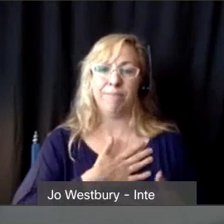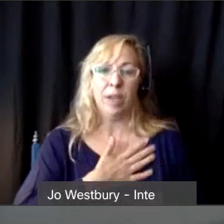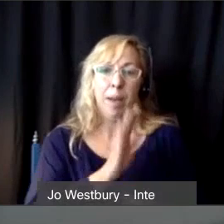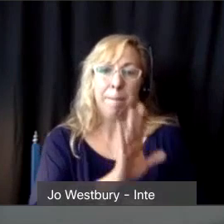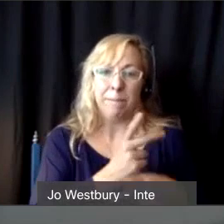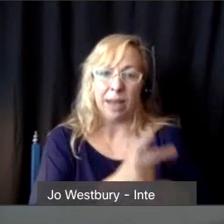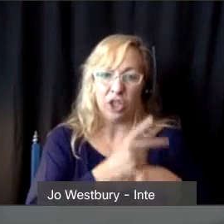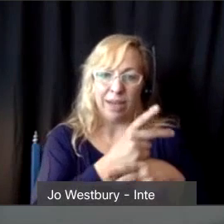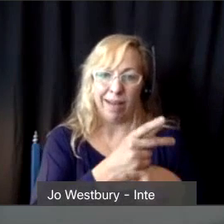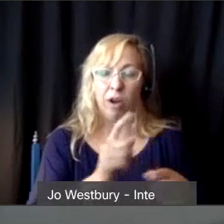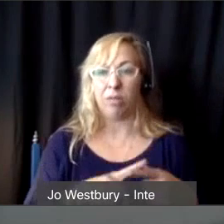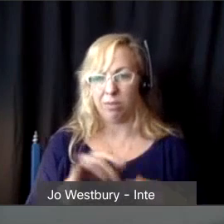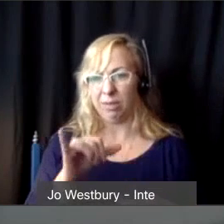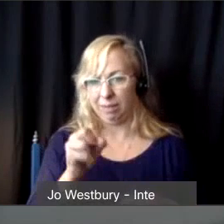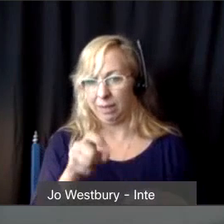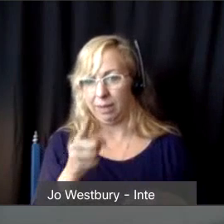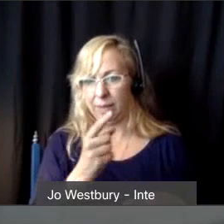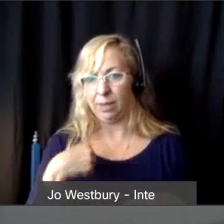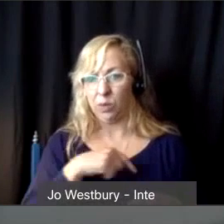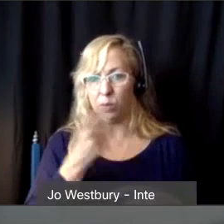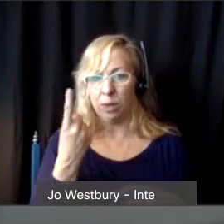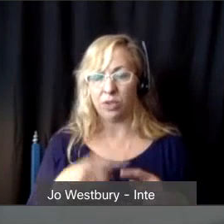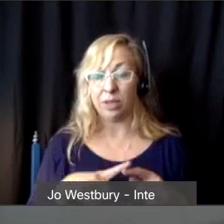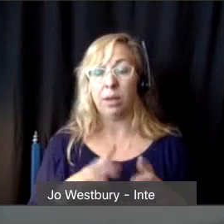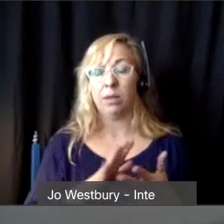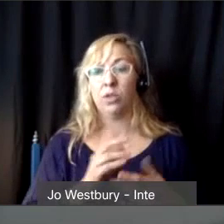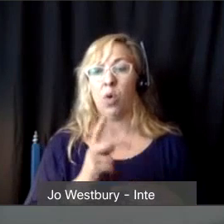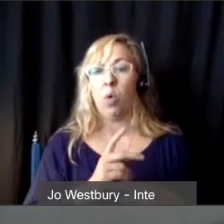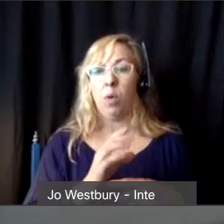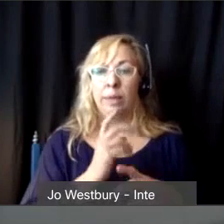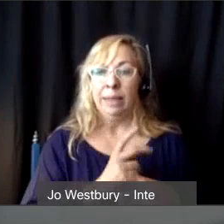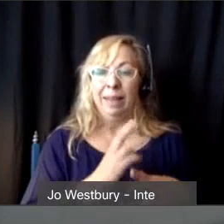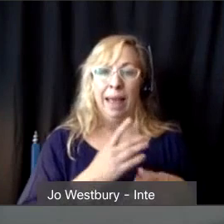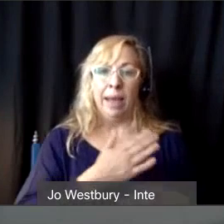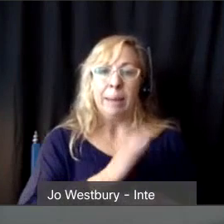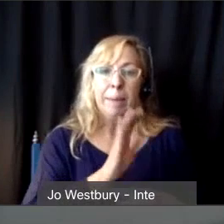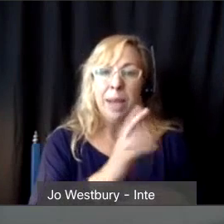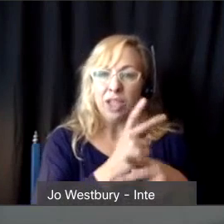that sentence regarding compassionate care,